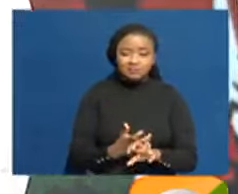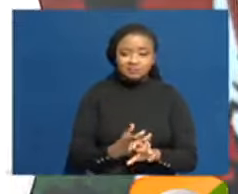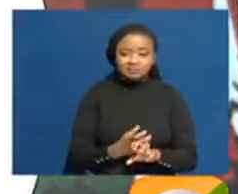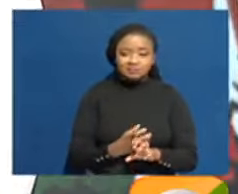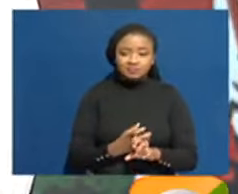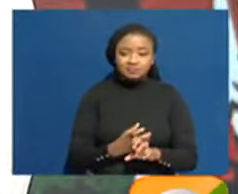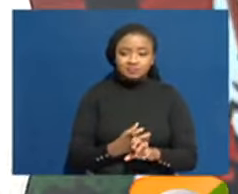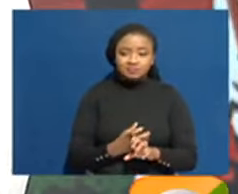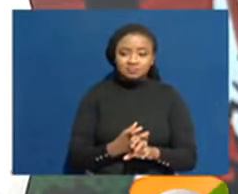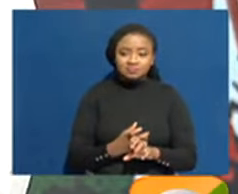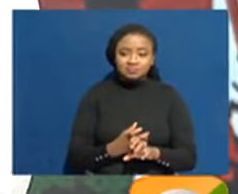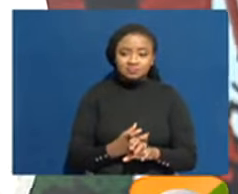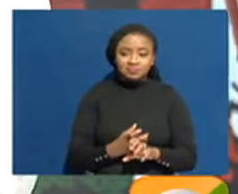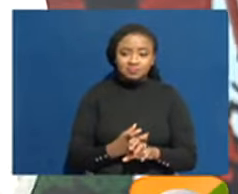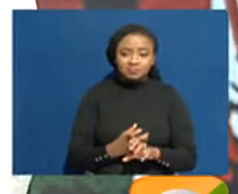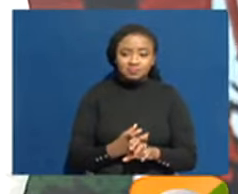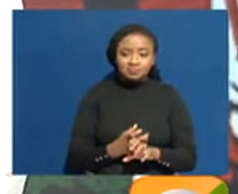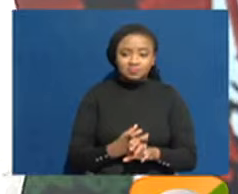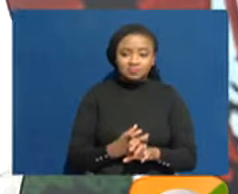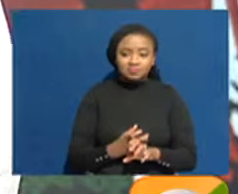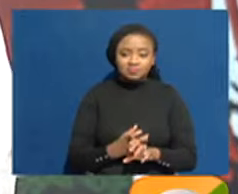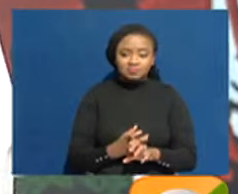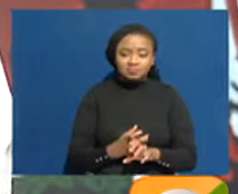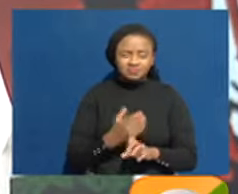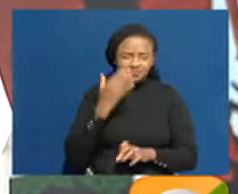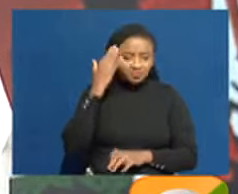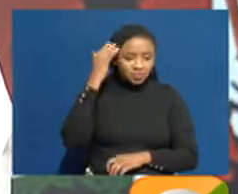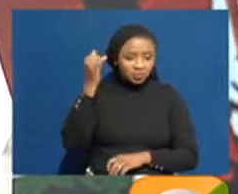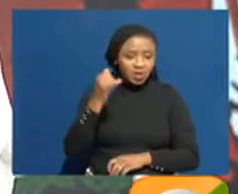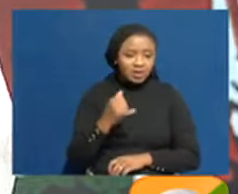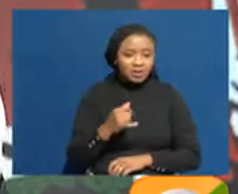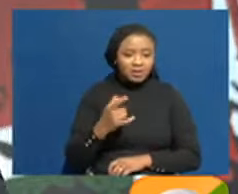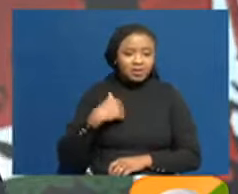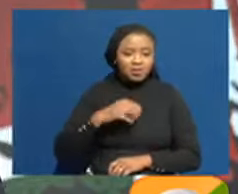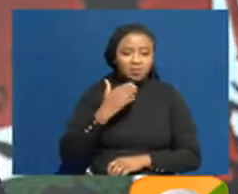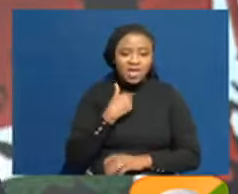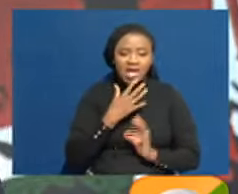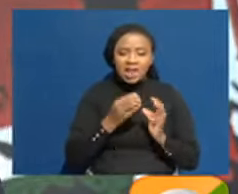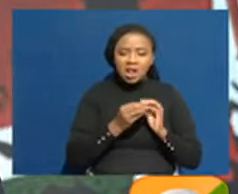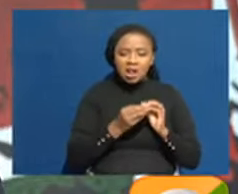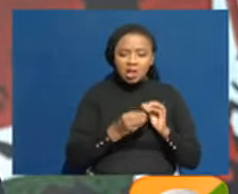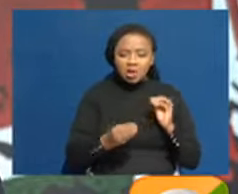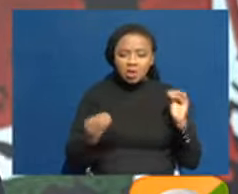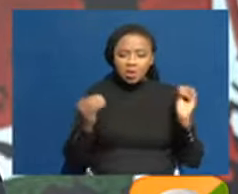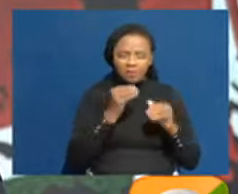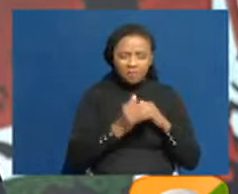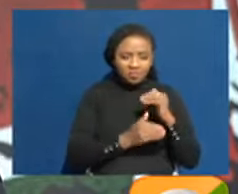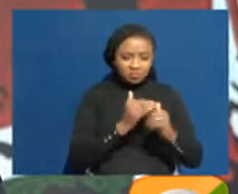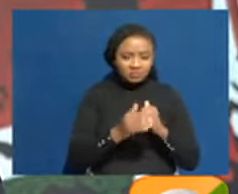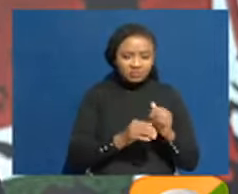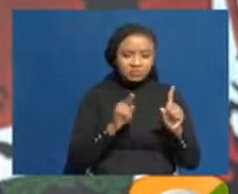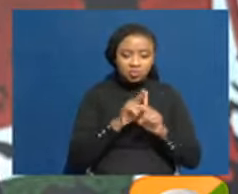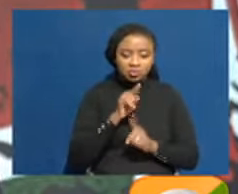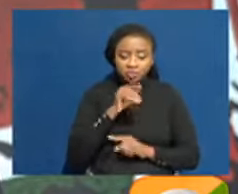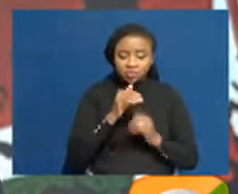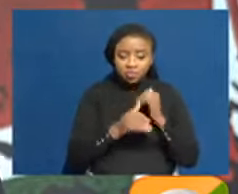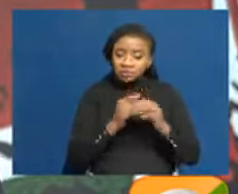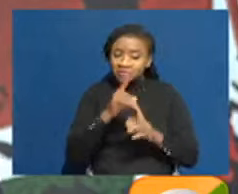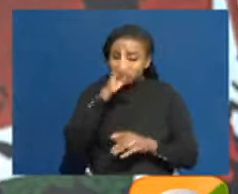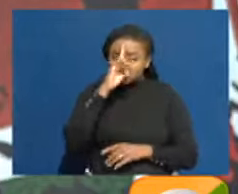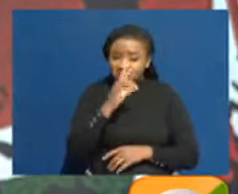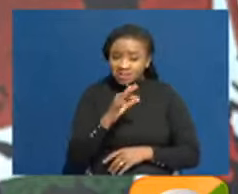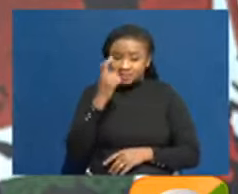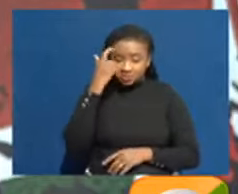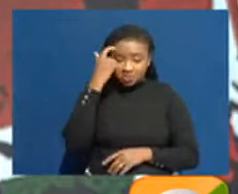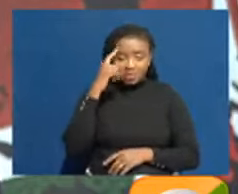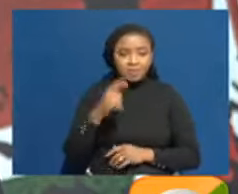because we went through a very long process, and we took this very seriously. Remember, the Guy Commission went to